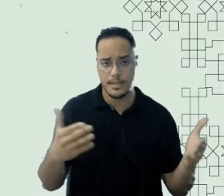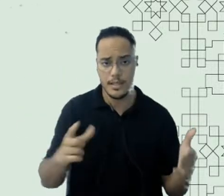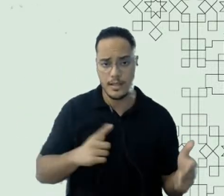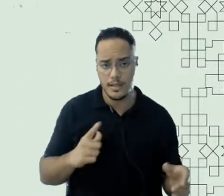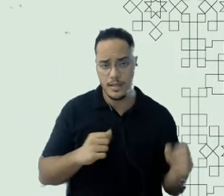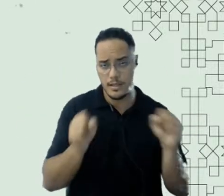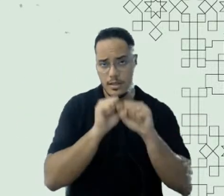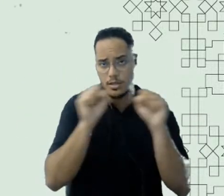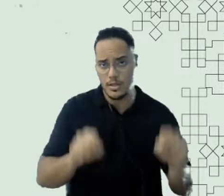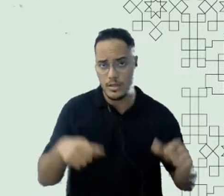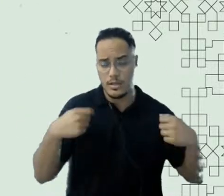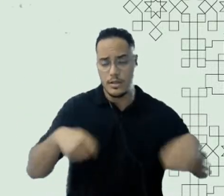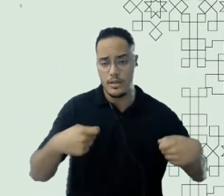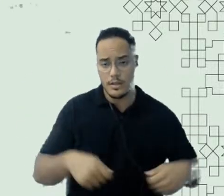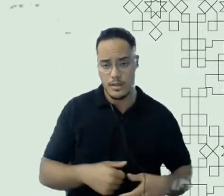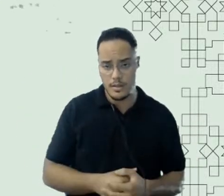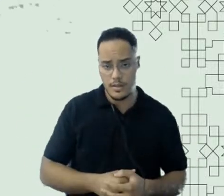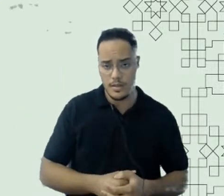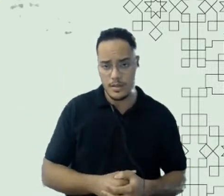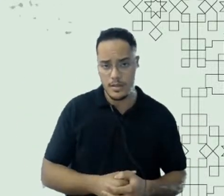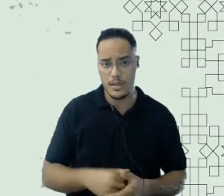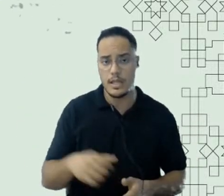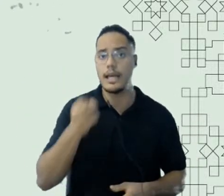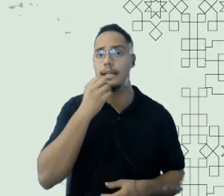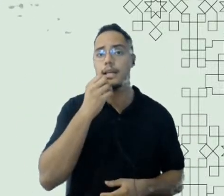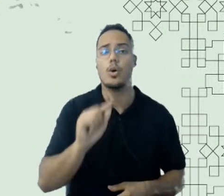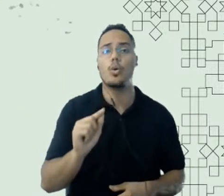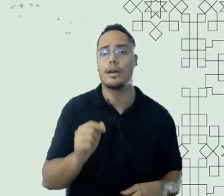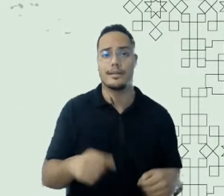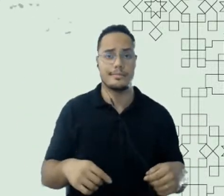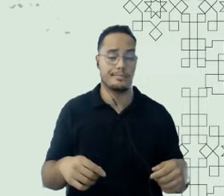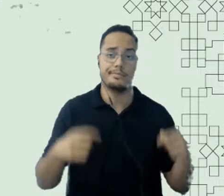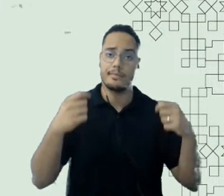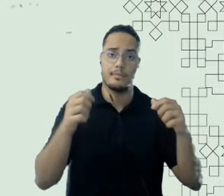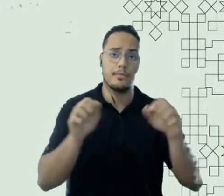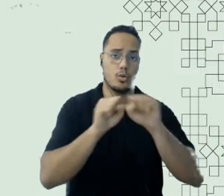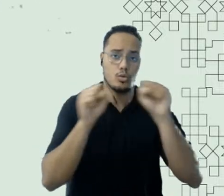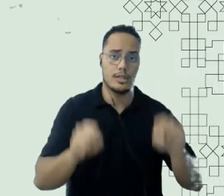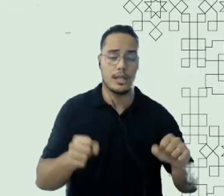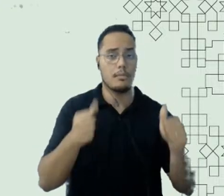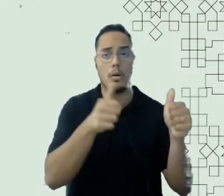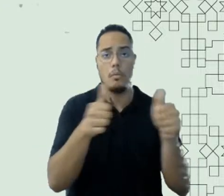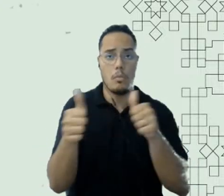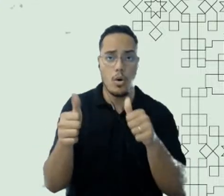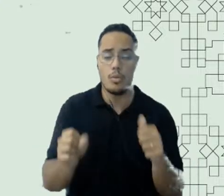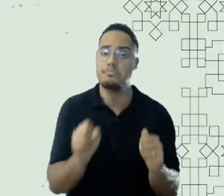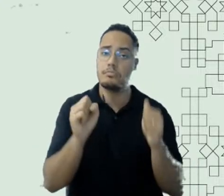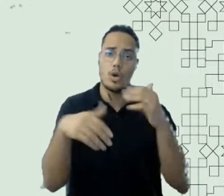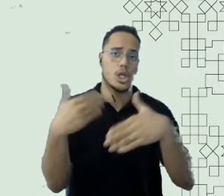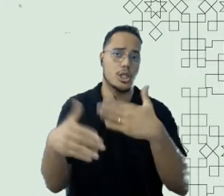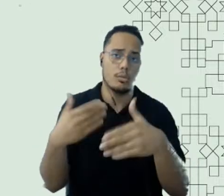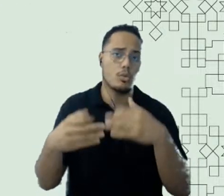could lead to judicial litigation if the users want, and it should be some human